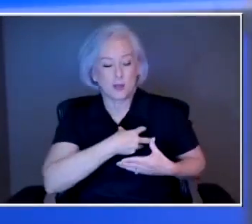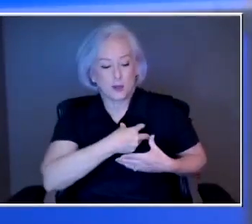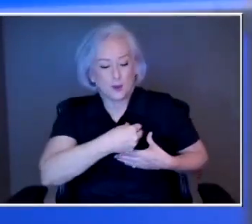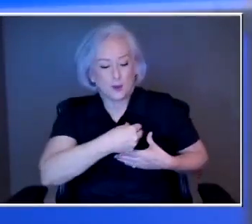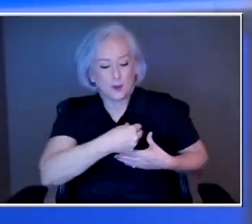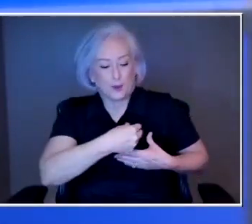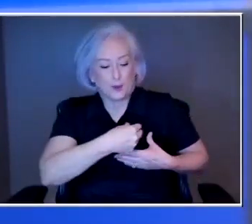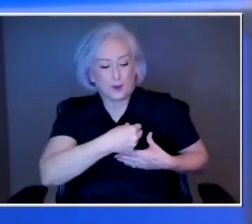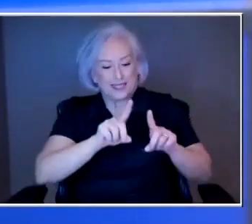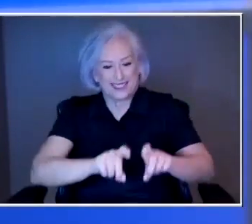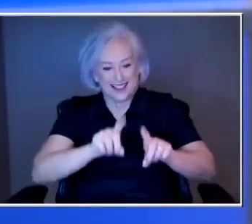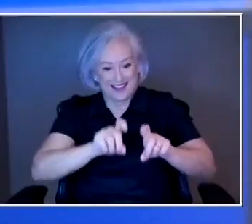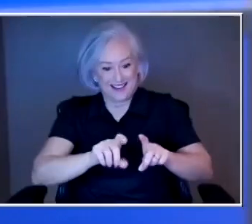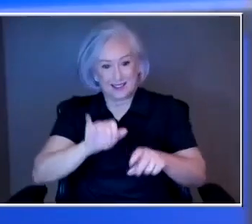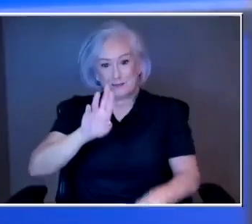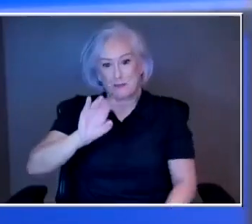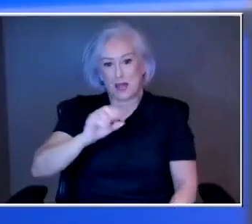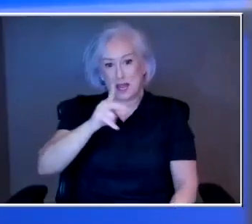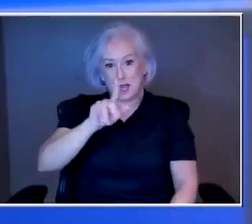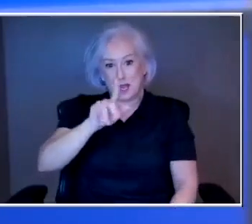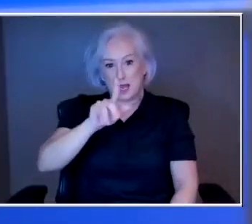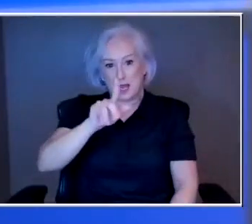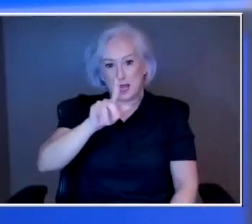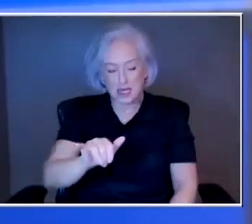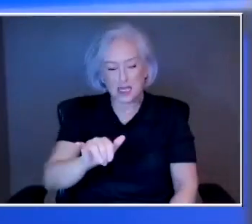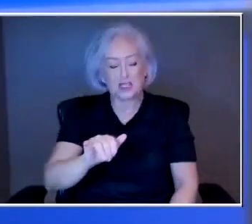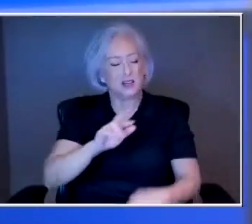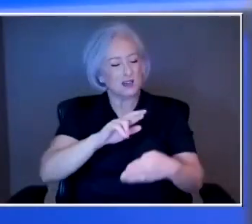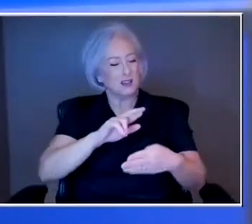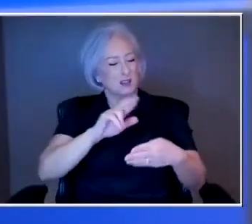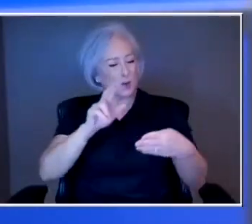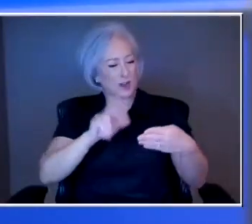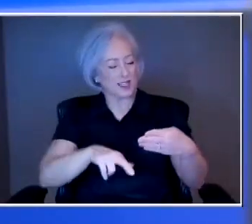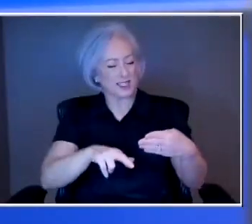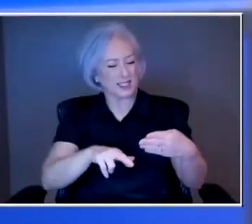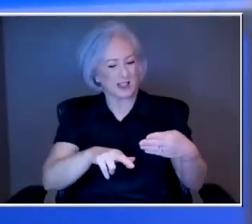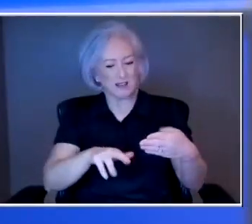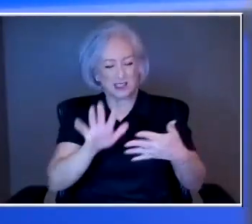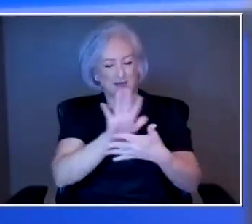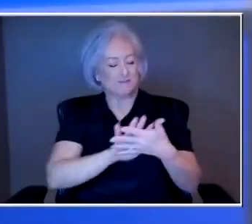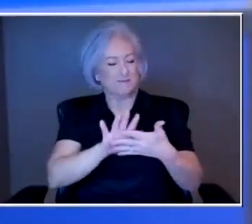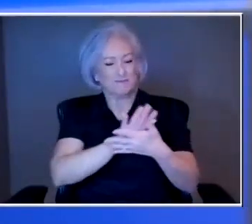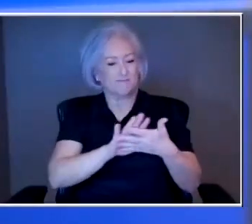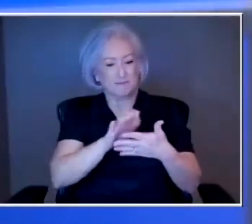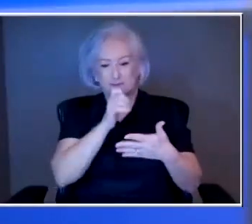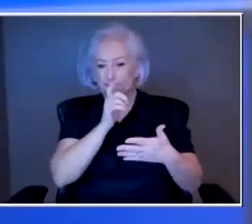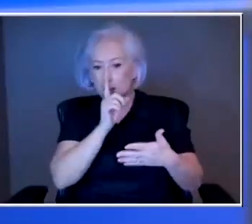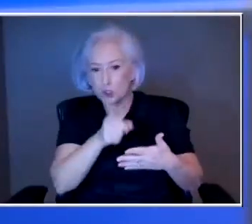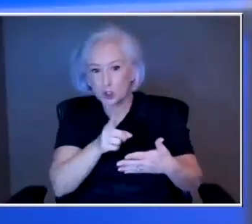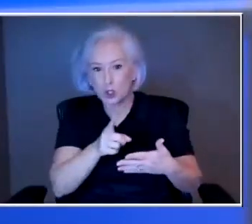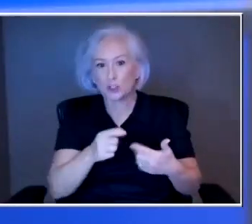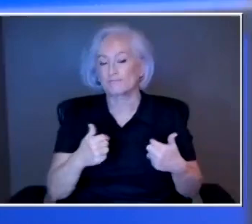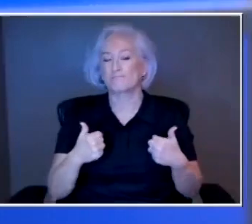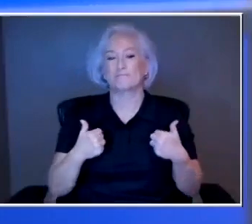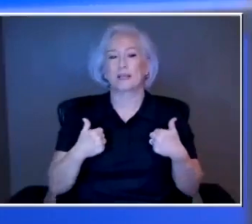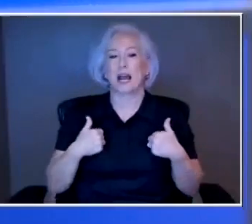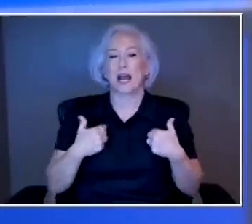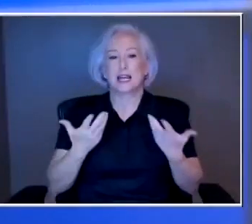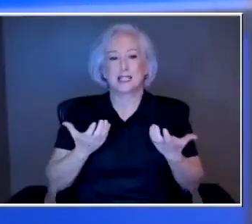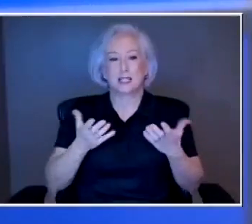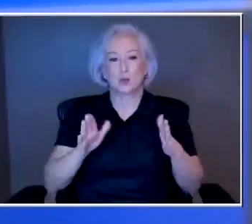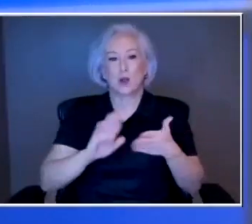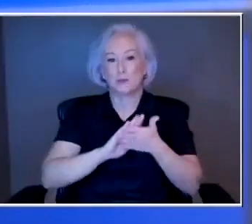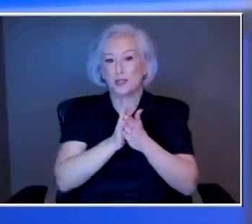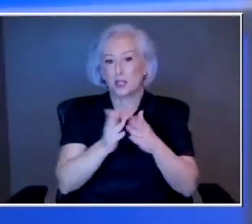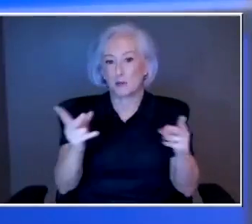everything was coming back inconclusive several times. And I didn't want to be at a hospital where I was their worst case patient. I wanted to be somewhere that they'd seen it